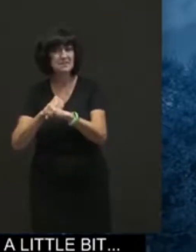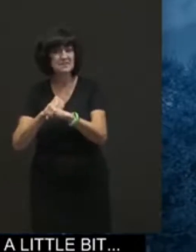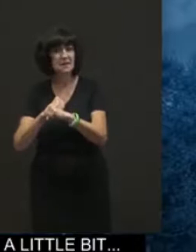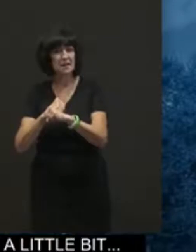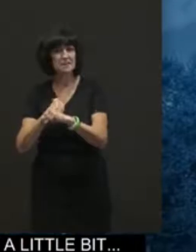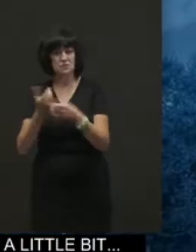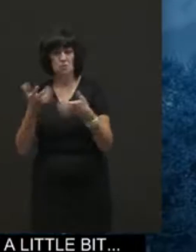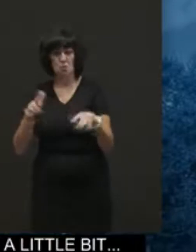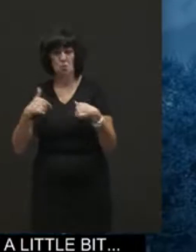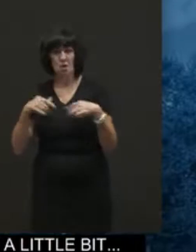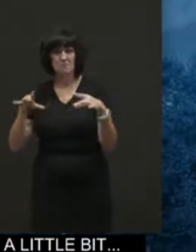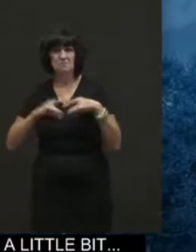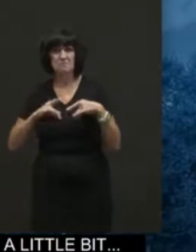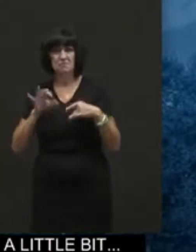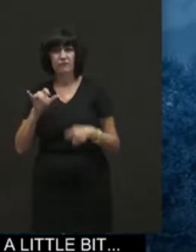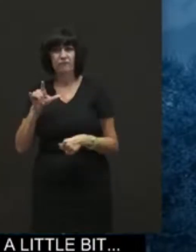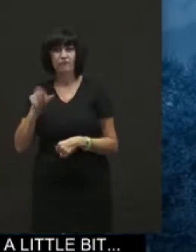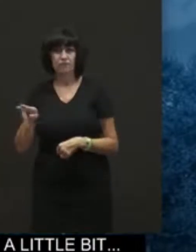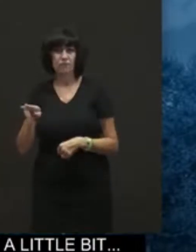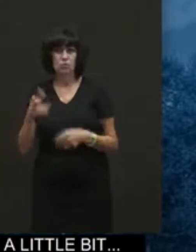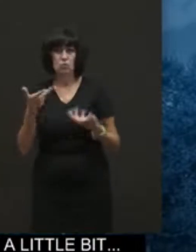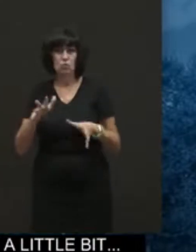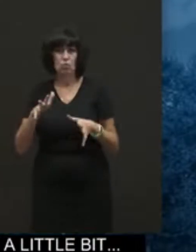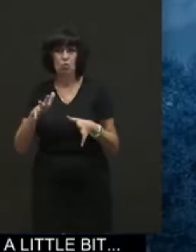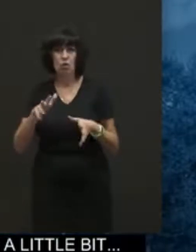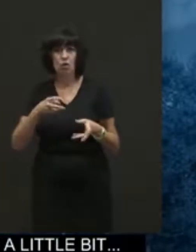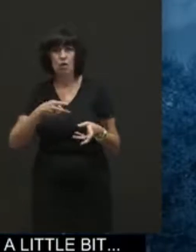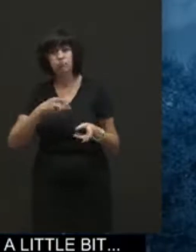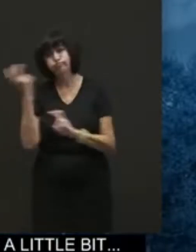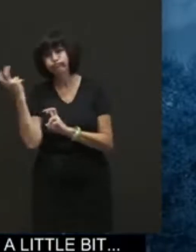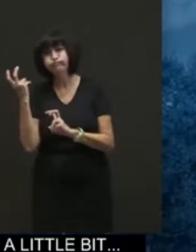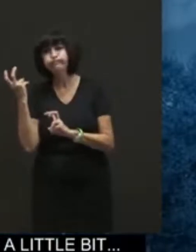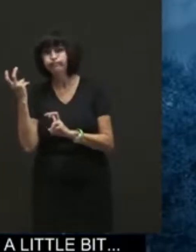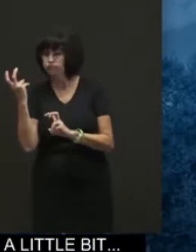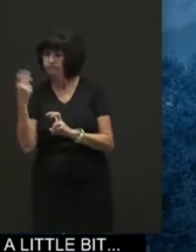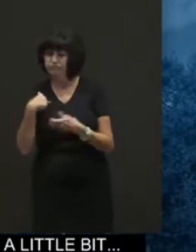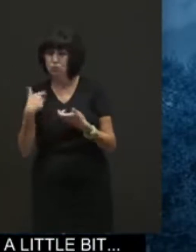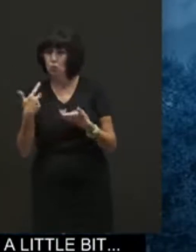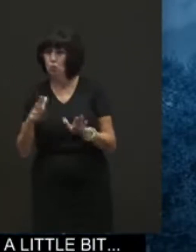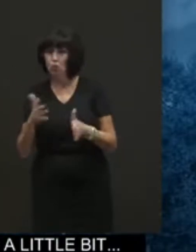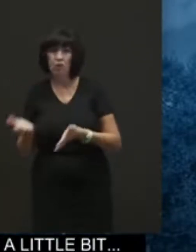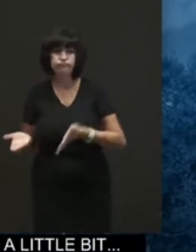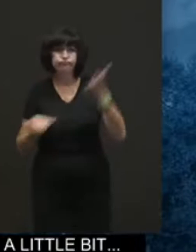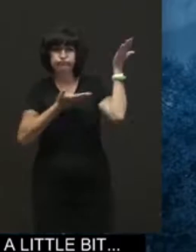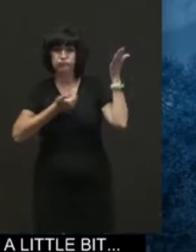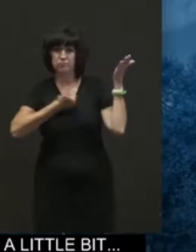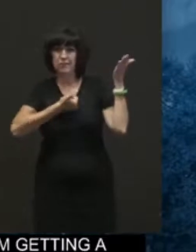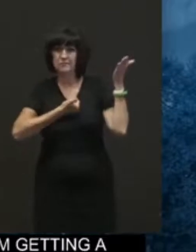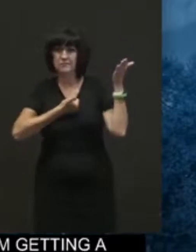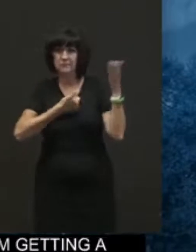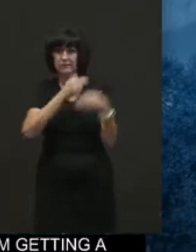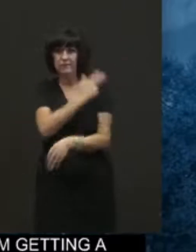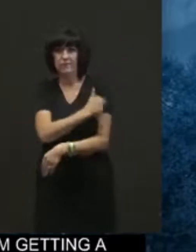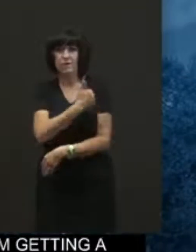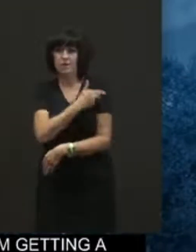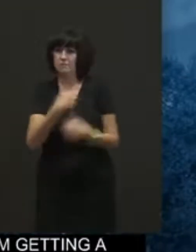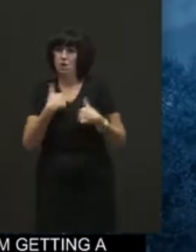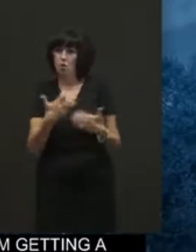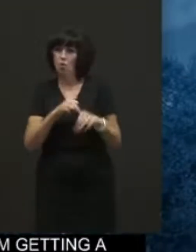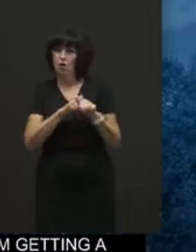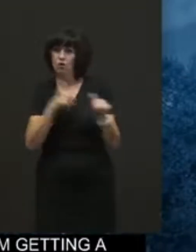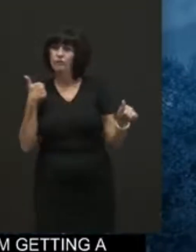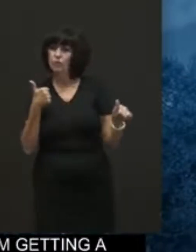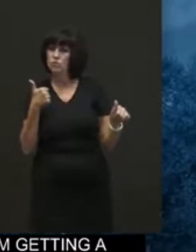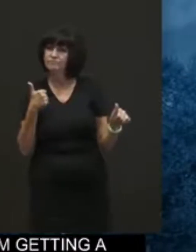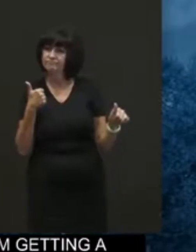flu, a serious case of the flu that could put you in the hospital, which is what we want to avoid. And so that's why